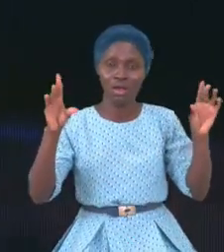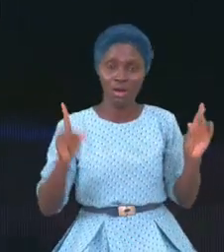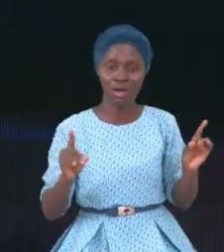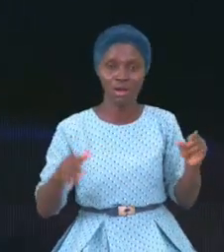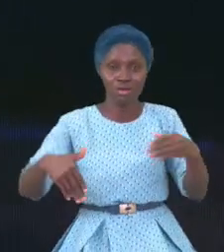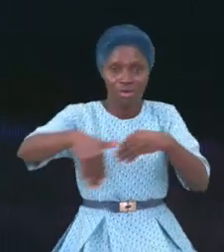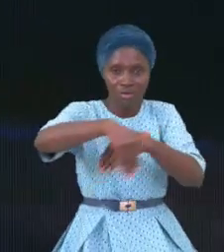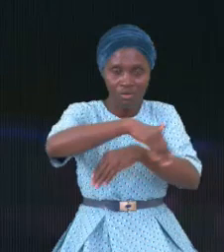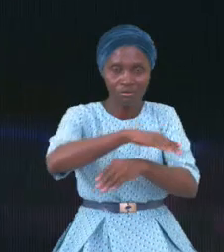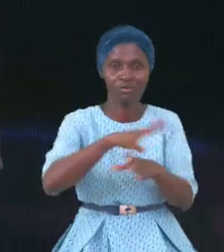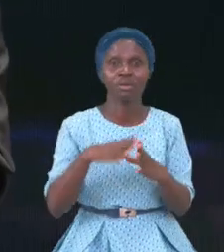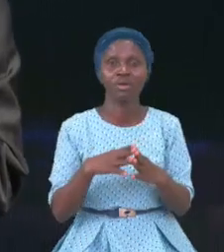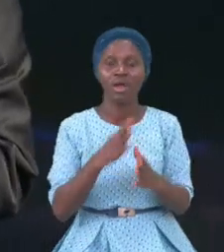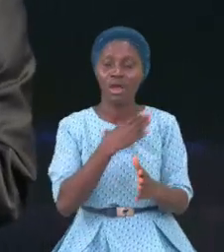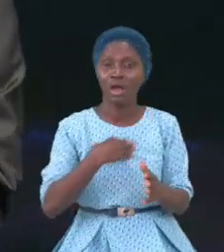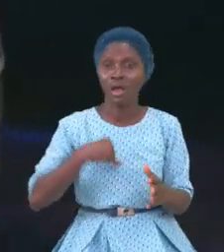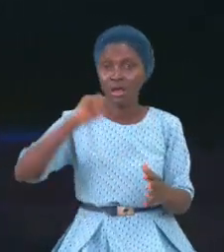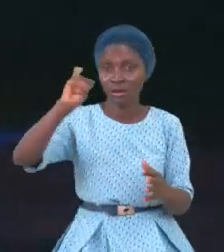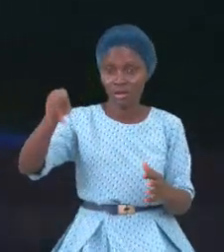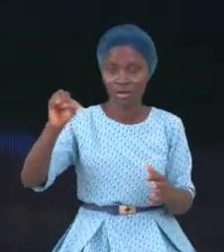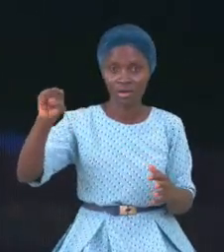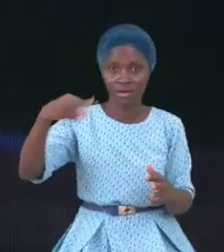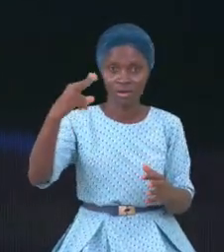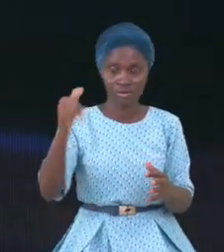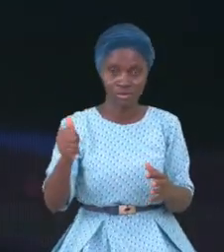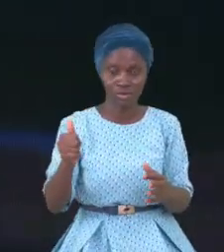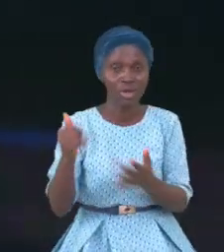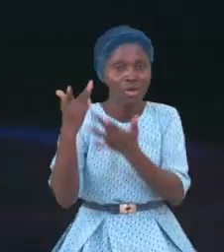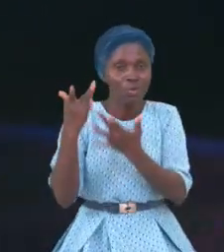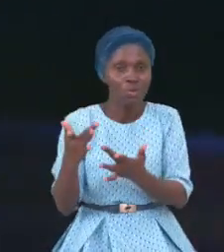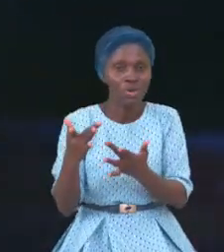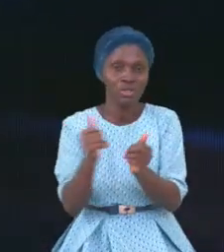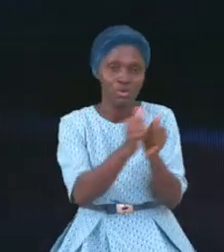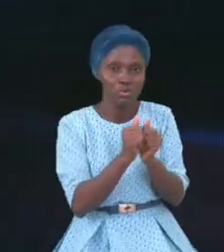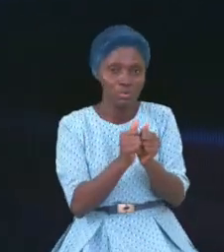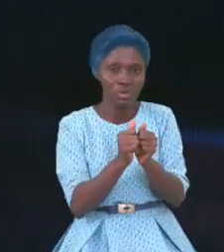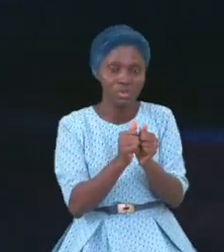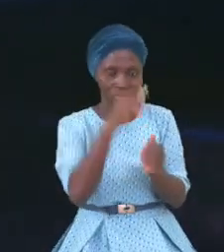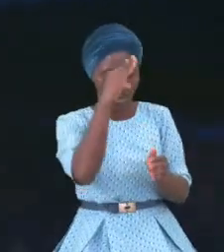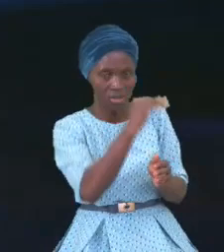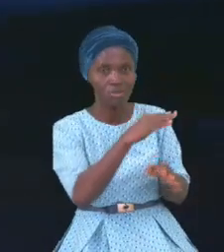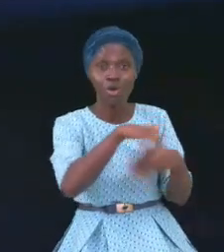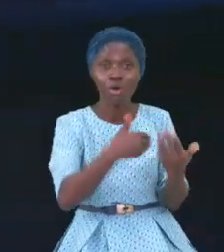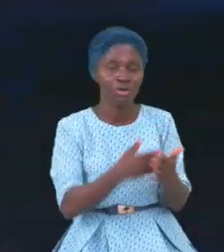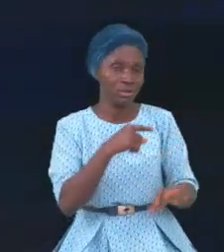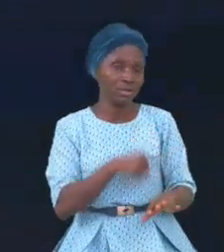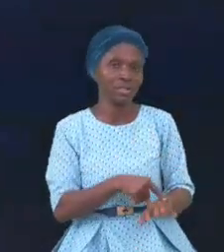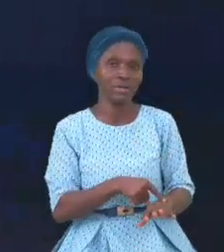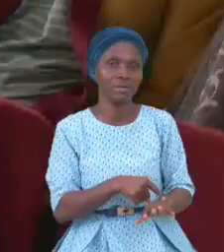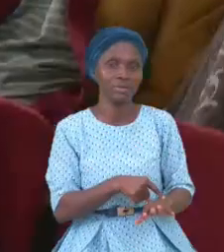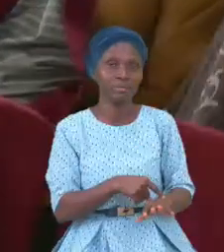him all the time. Look at Exodus chapter 32, and we're reading from